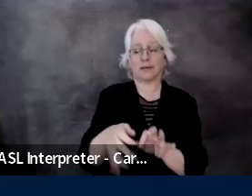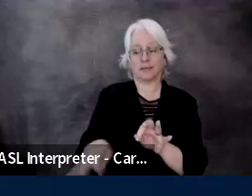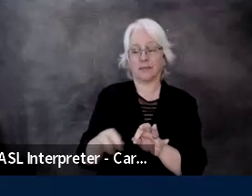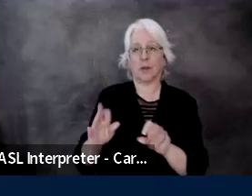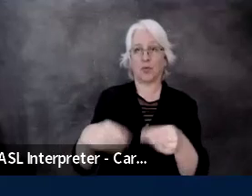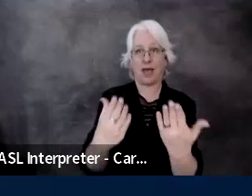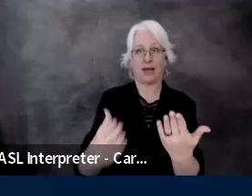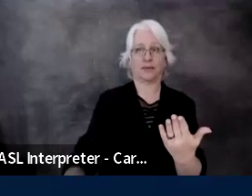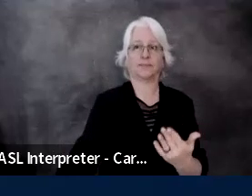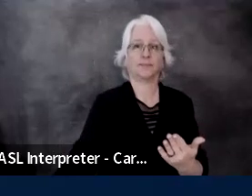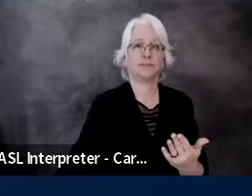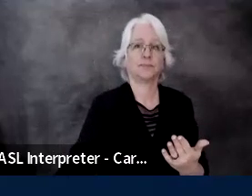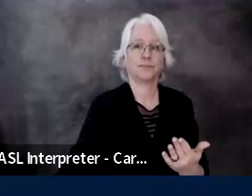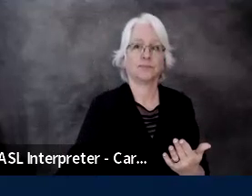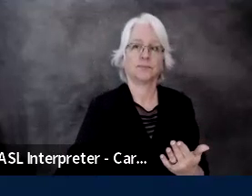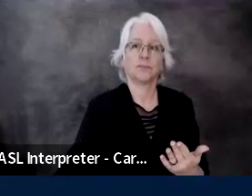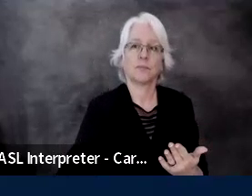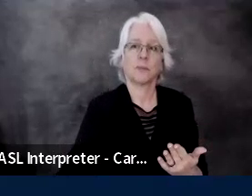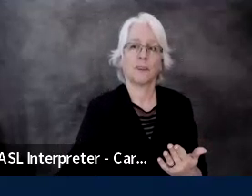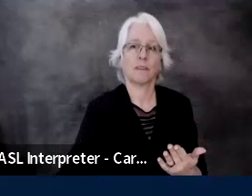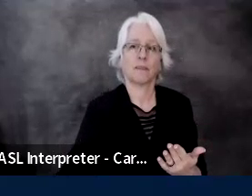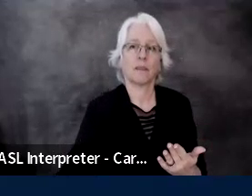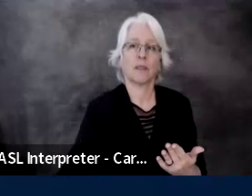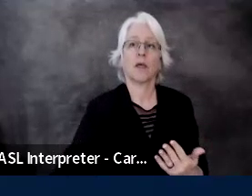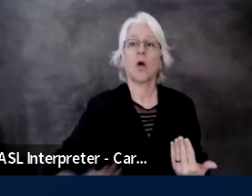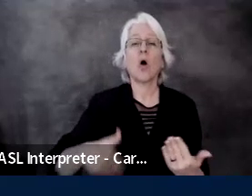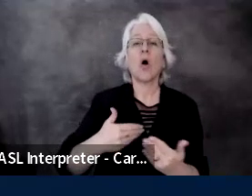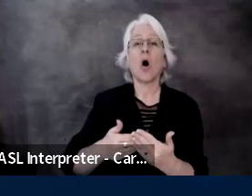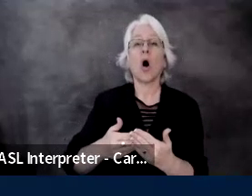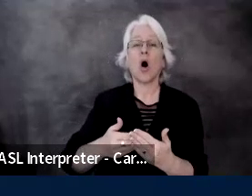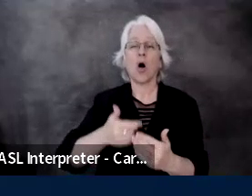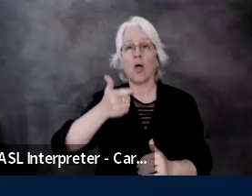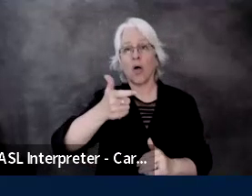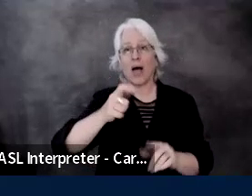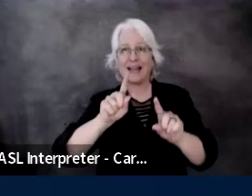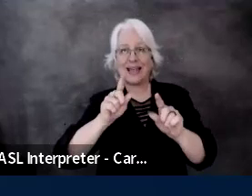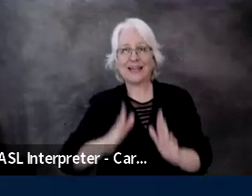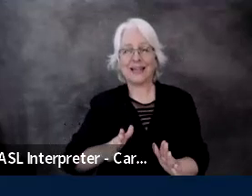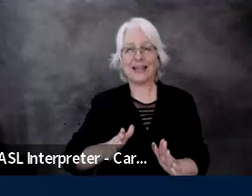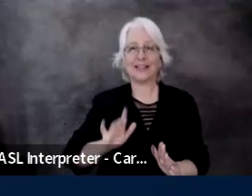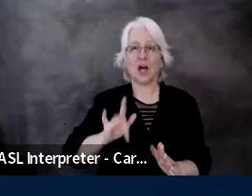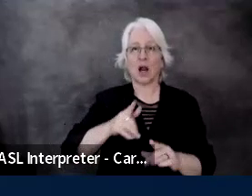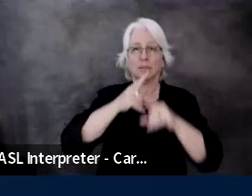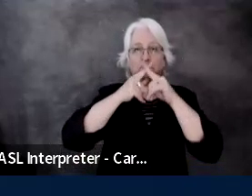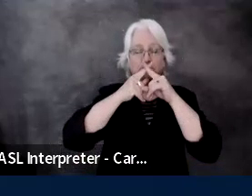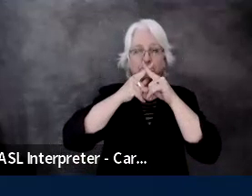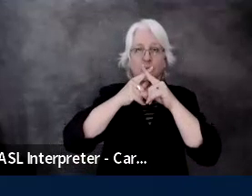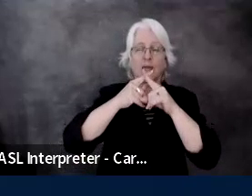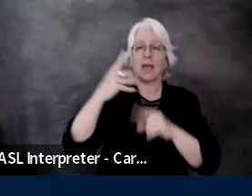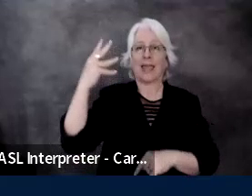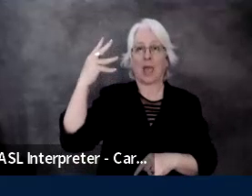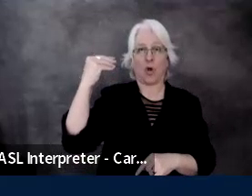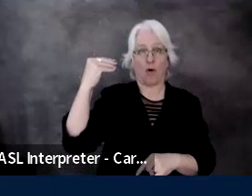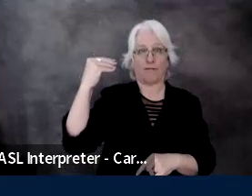provided. All attendees will remain muted with your cameras off until you are being called upon